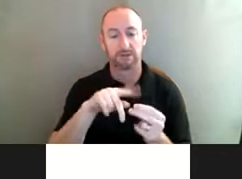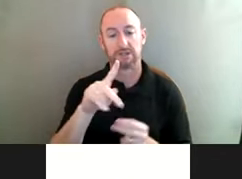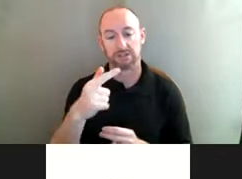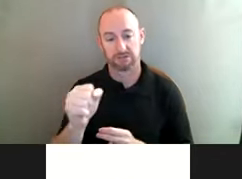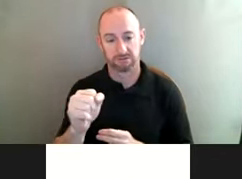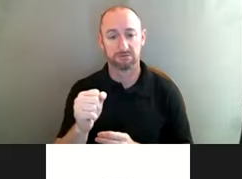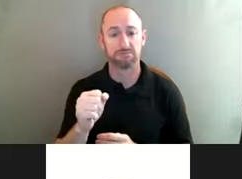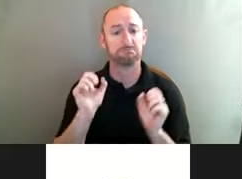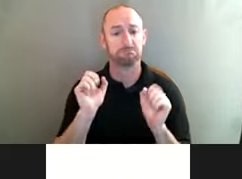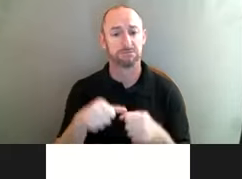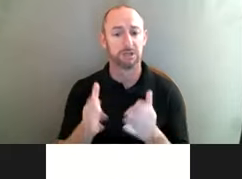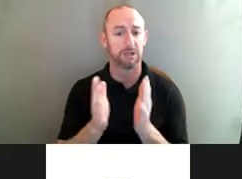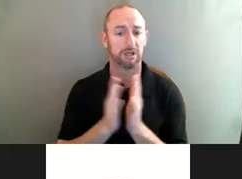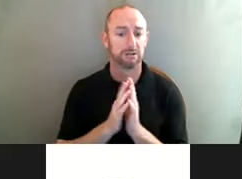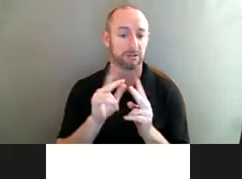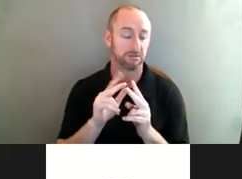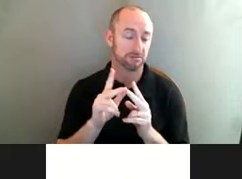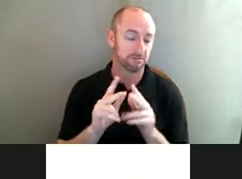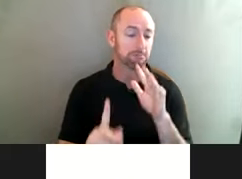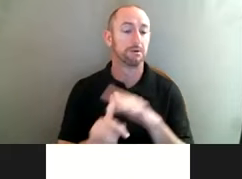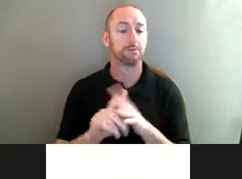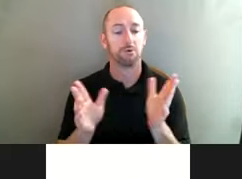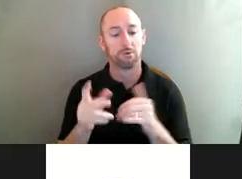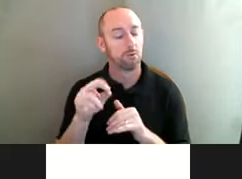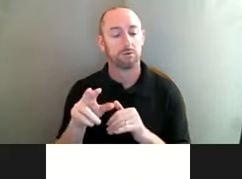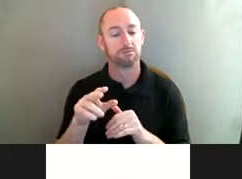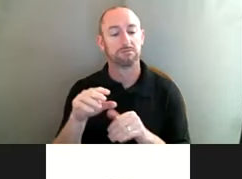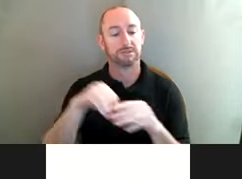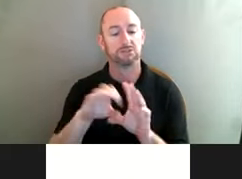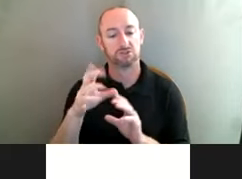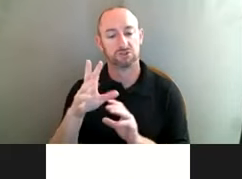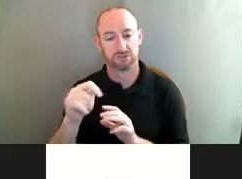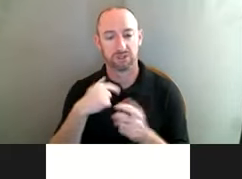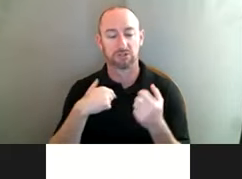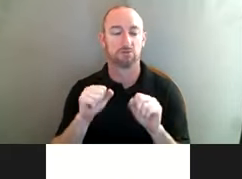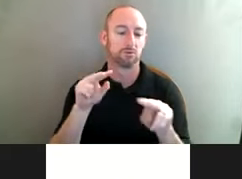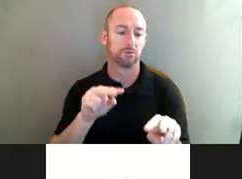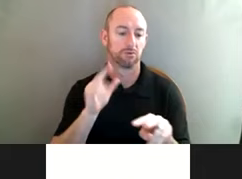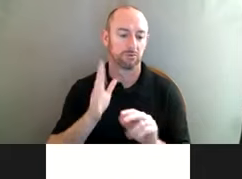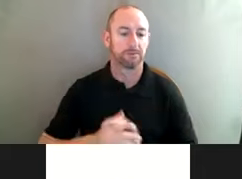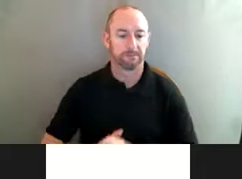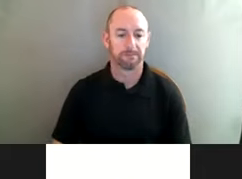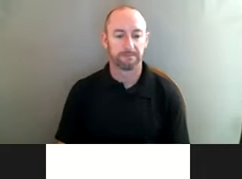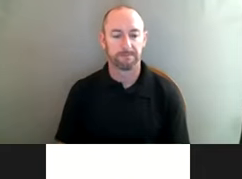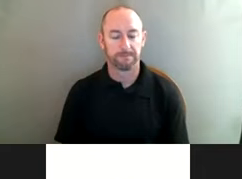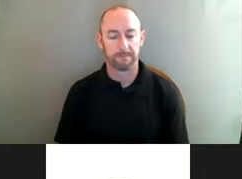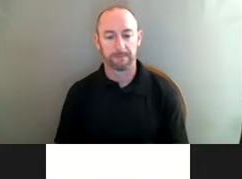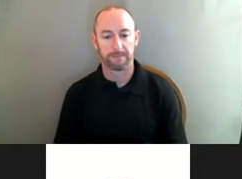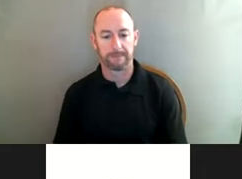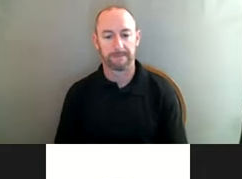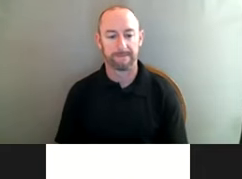to either pipe up in the room or put something in the chat and I'll try to watch that as we go through the sessions.